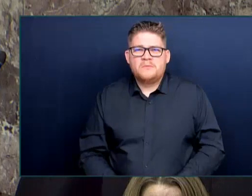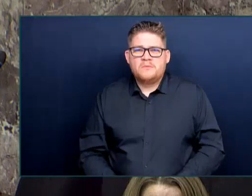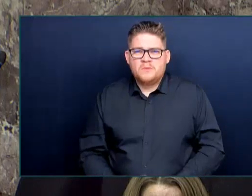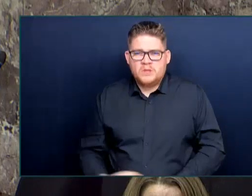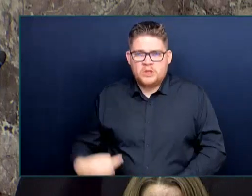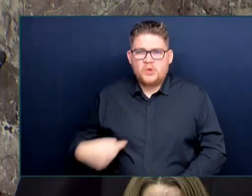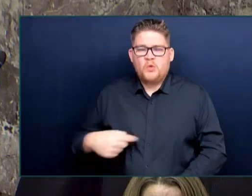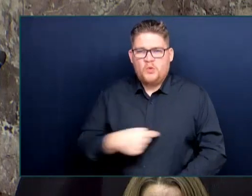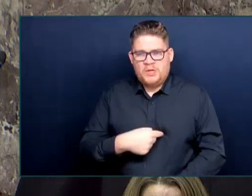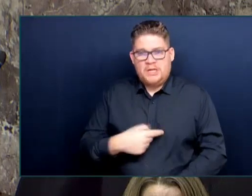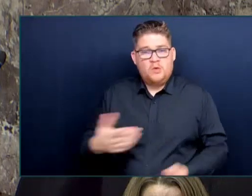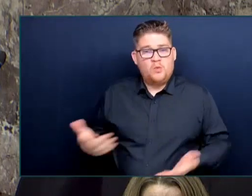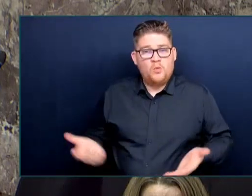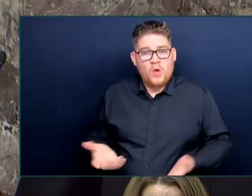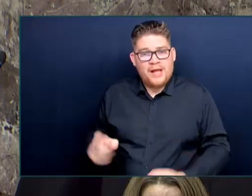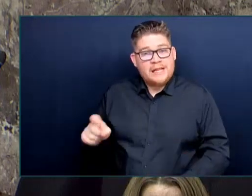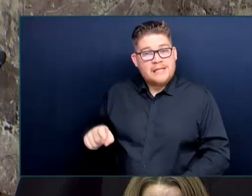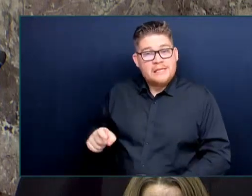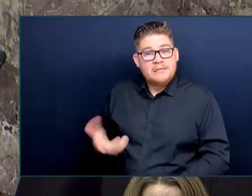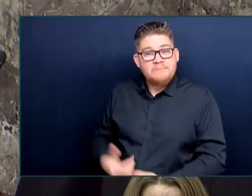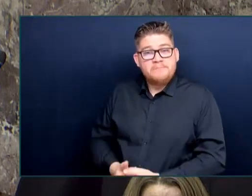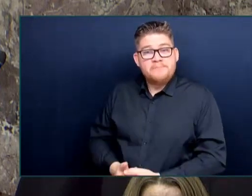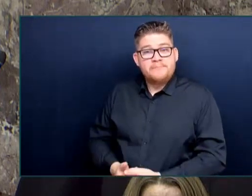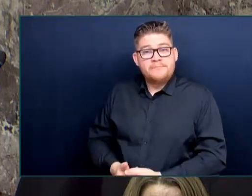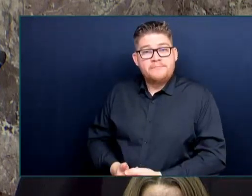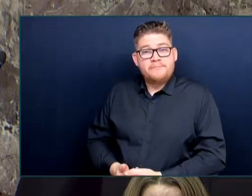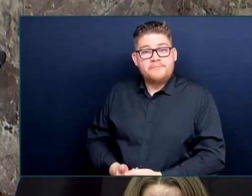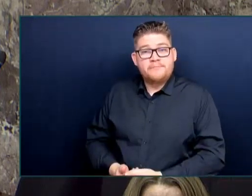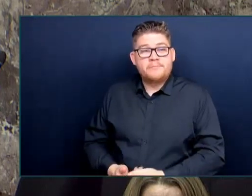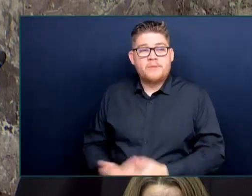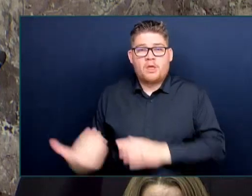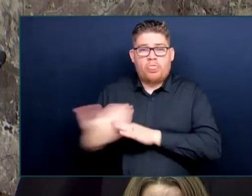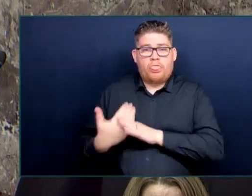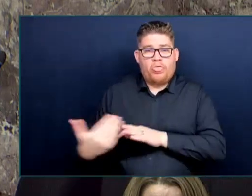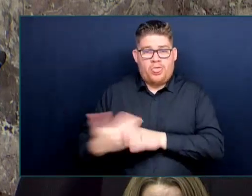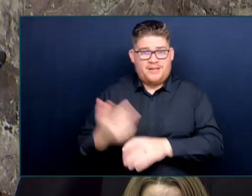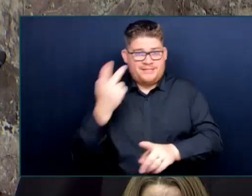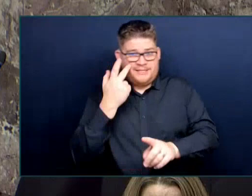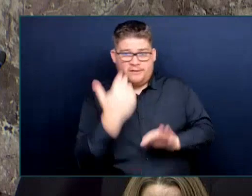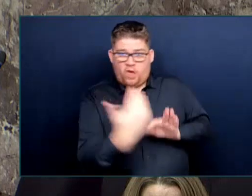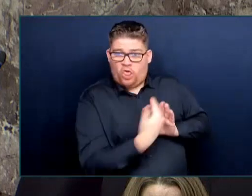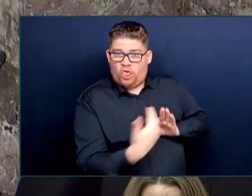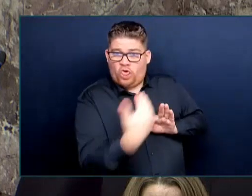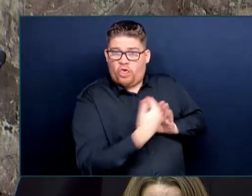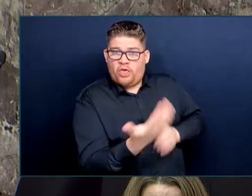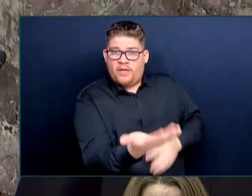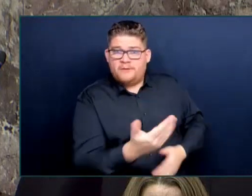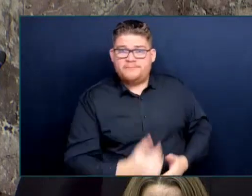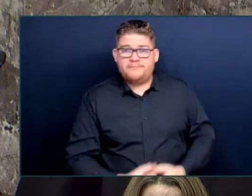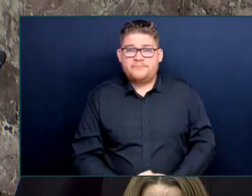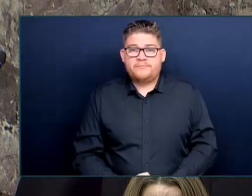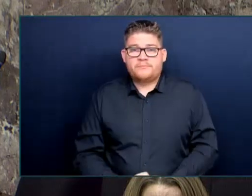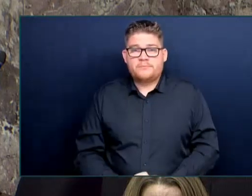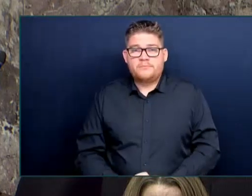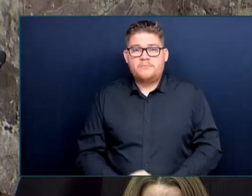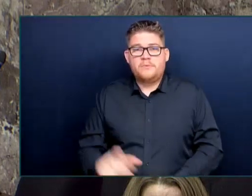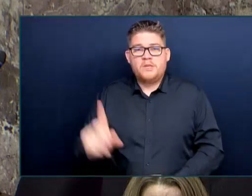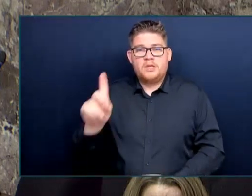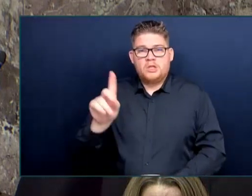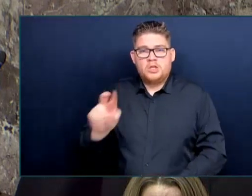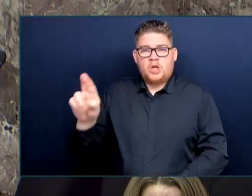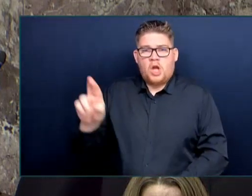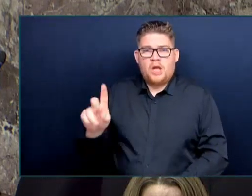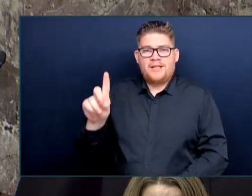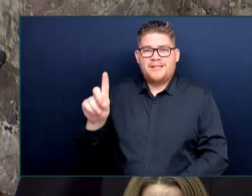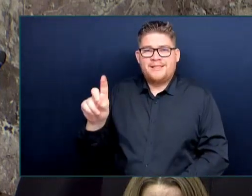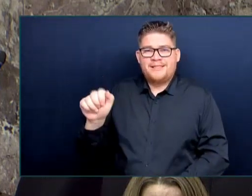Here they go again, Honourable Speaker. Dr. de Villiers rightfully is gone, Honourable Speaker,